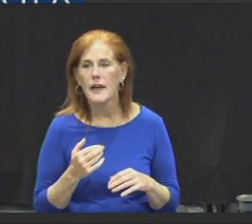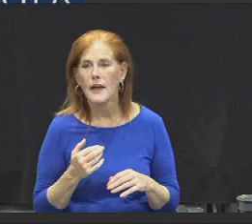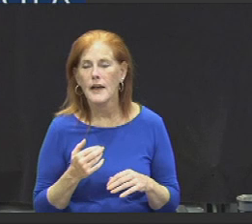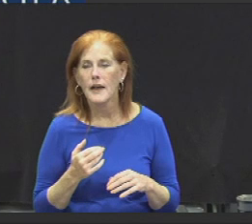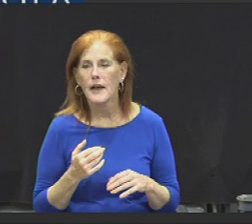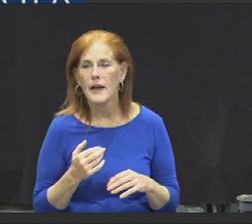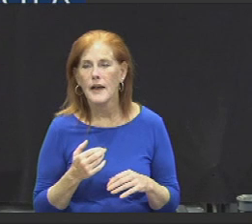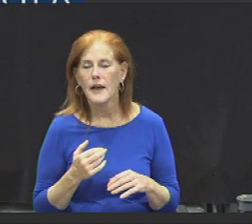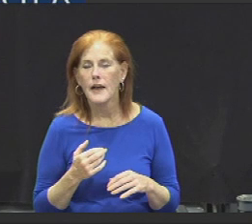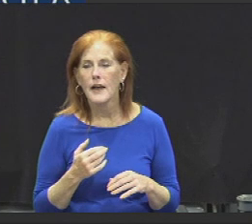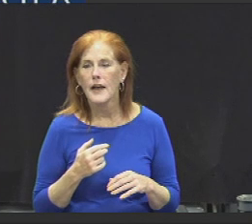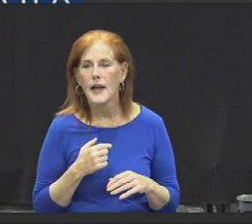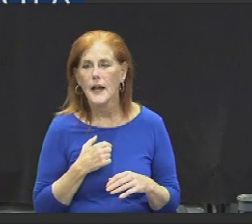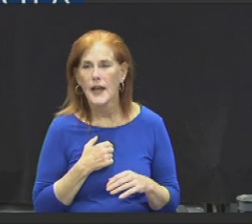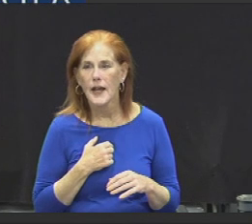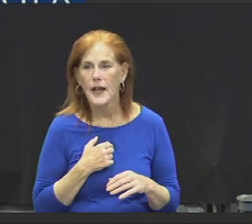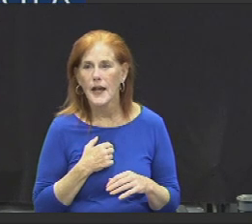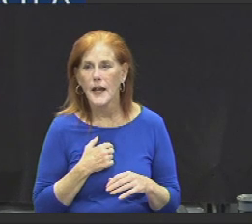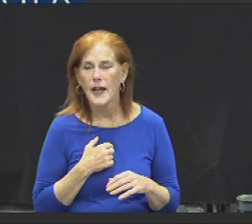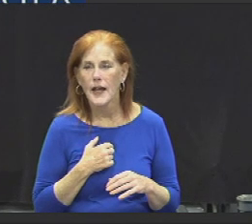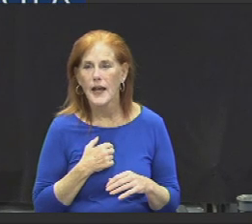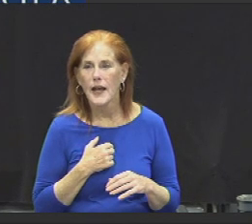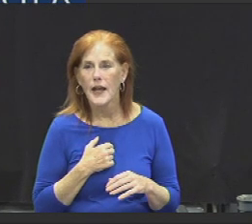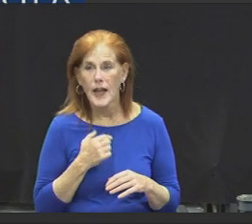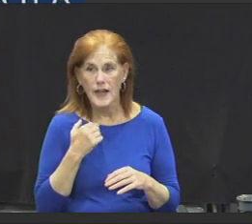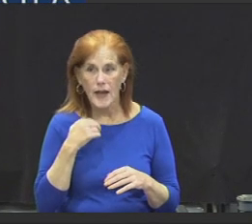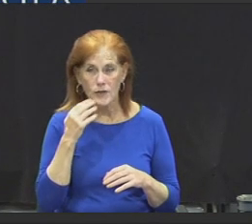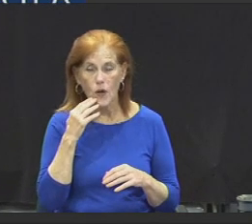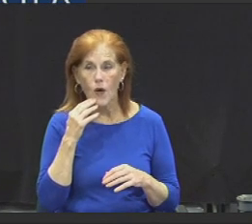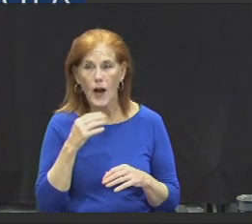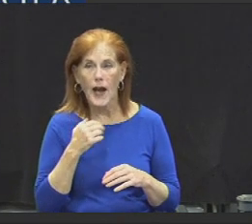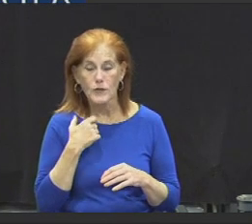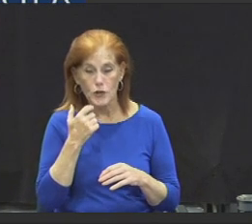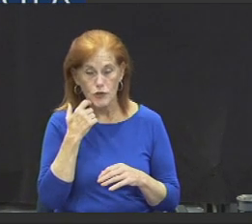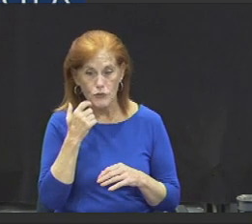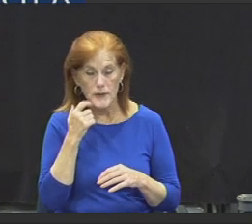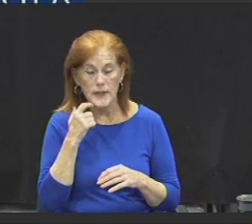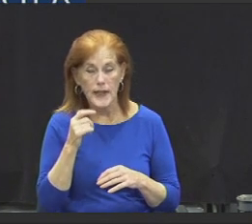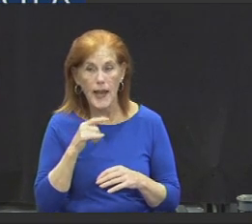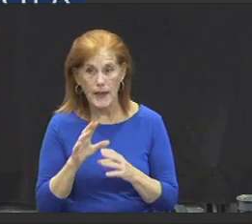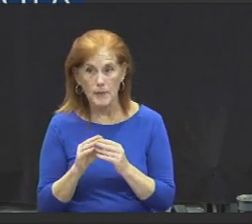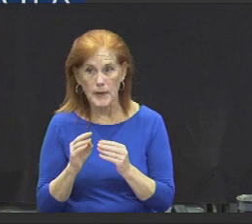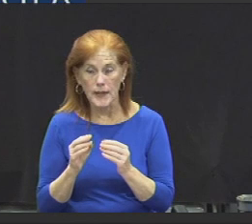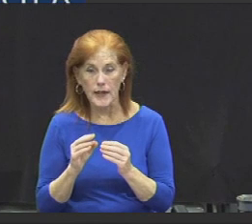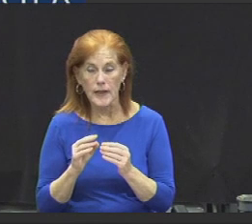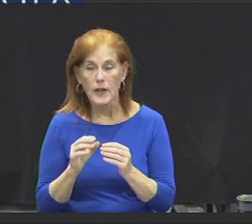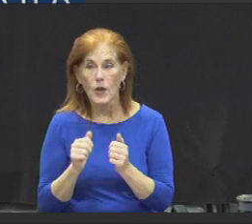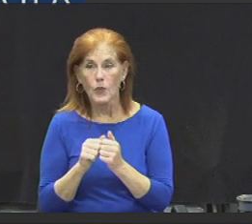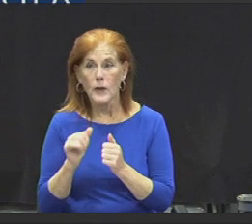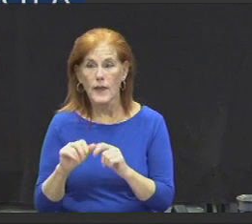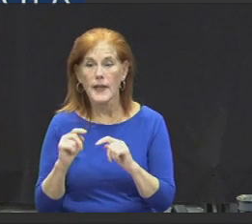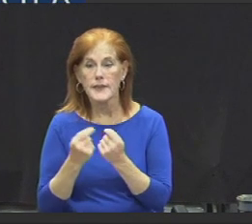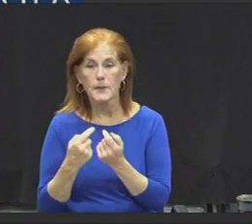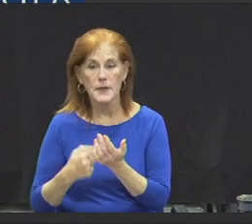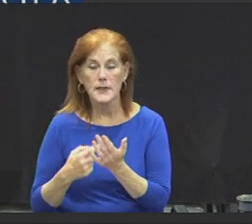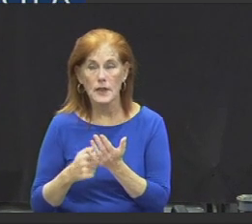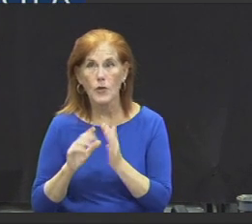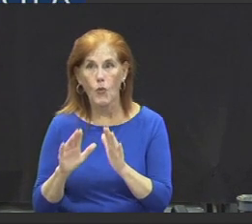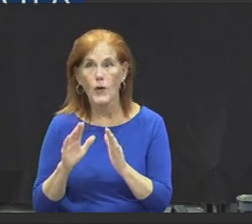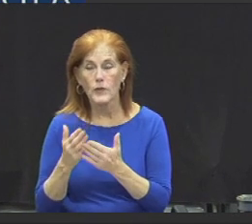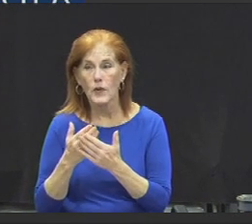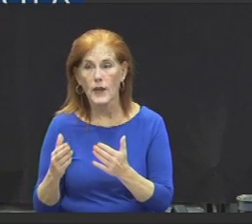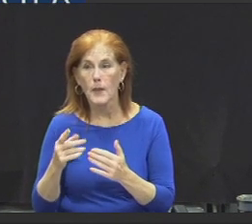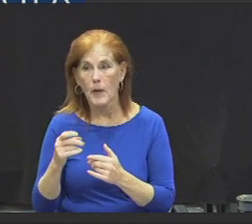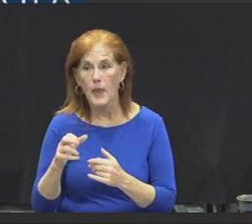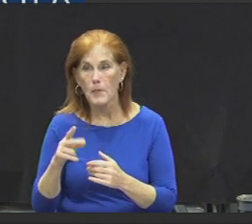I met with this team recently, a representative from this team recently, and we talked about all the great things about the park. But you